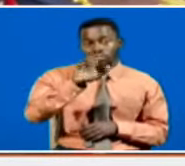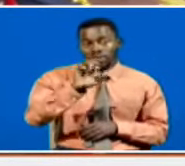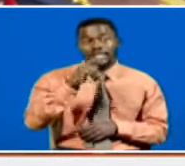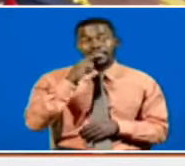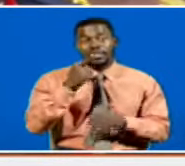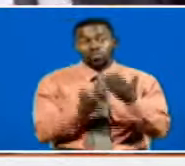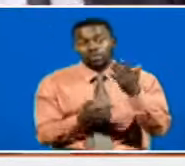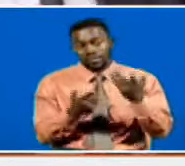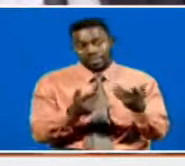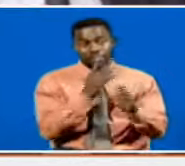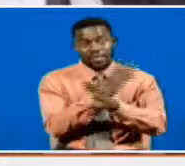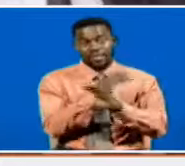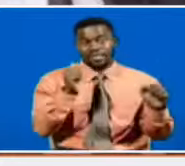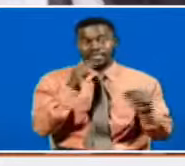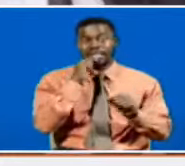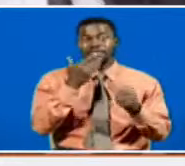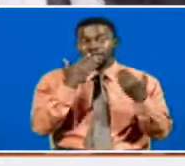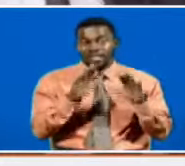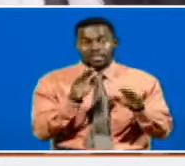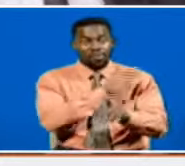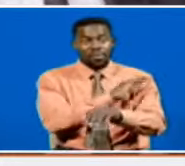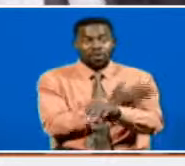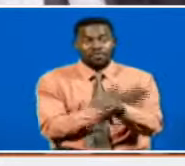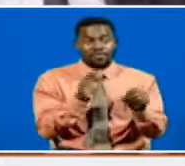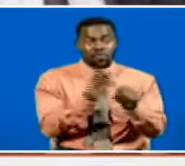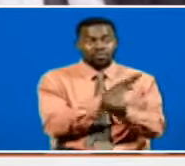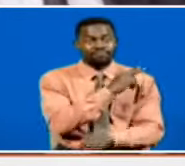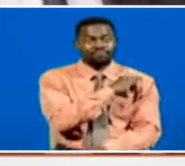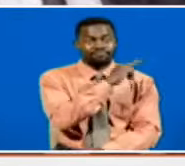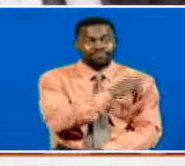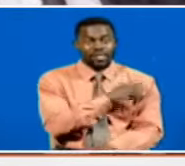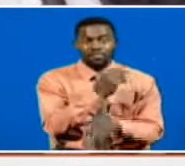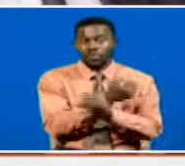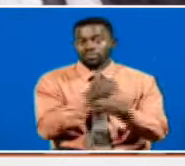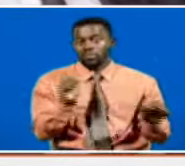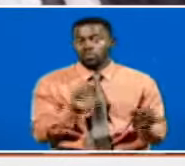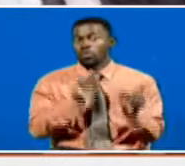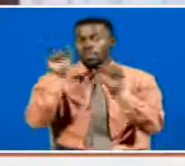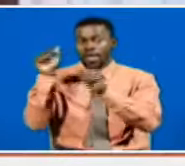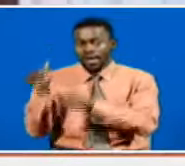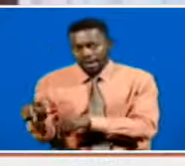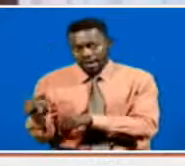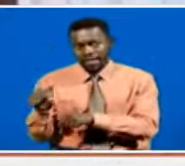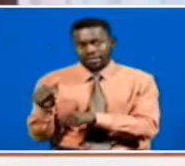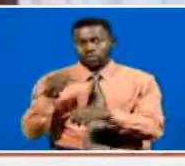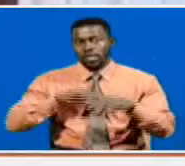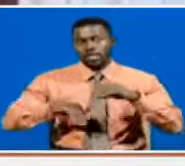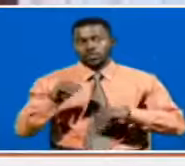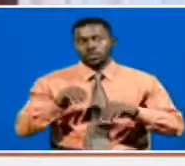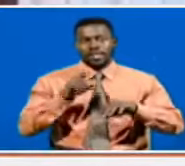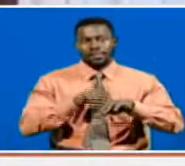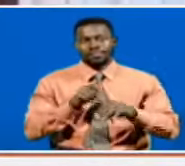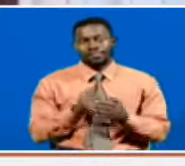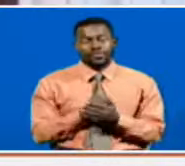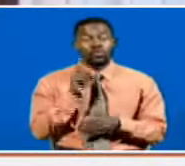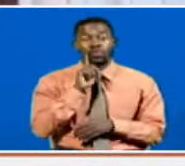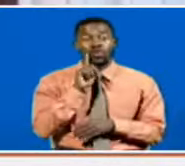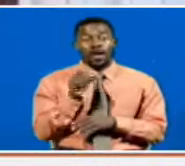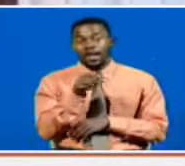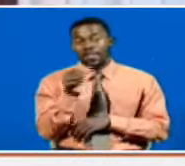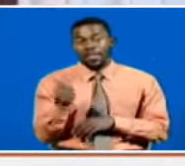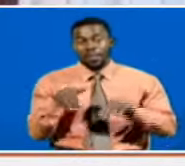that members of the powerful organ should not delegate their duties to their juniors to sit in the committee. Tomorrow, another member of